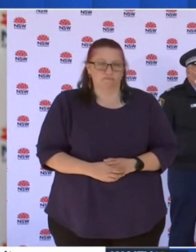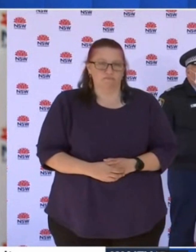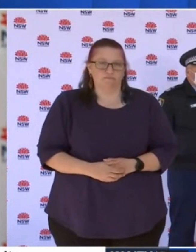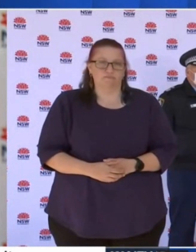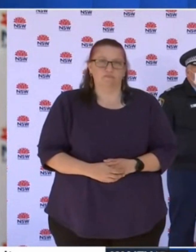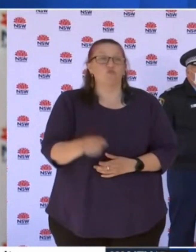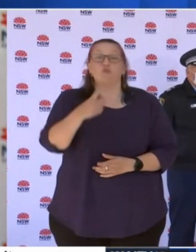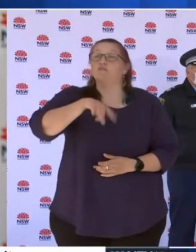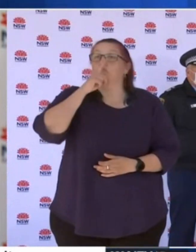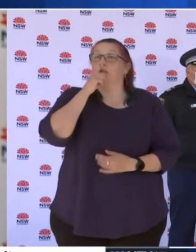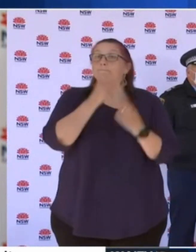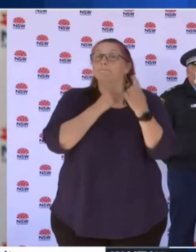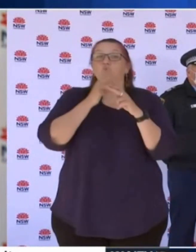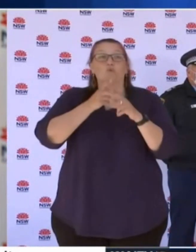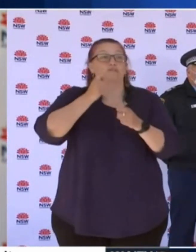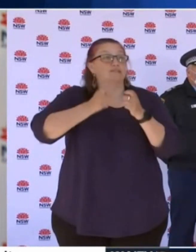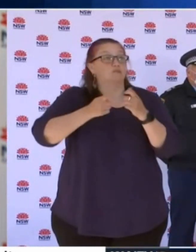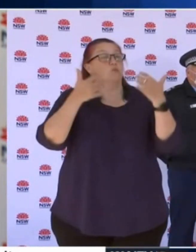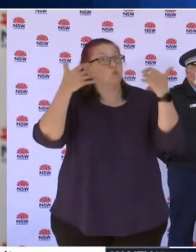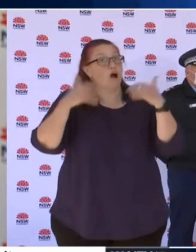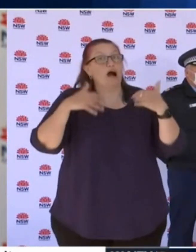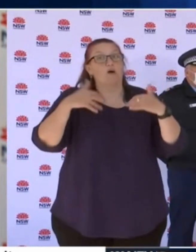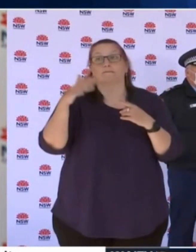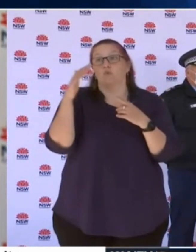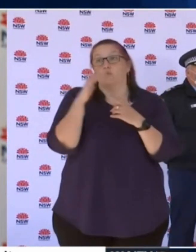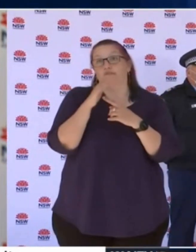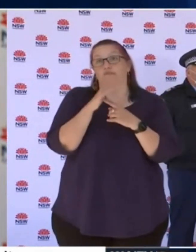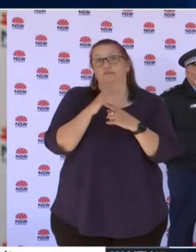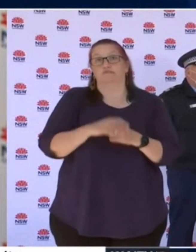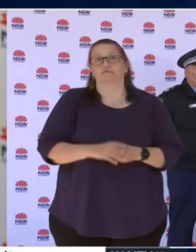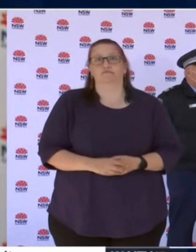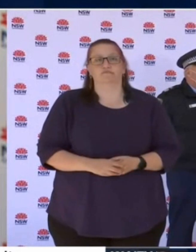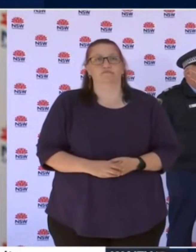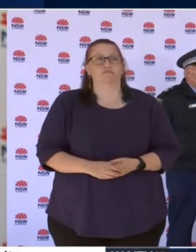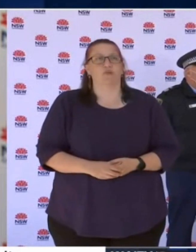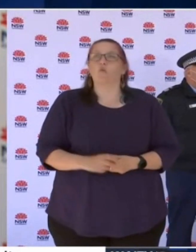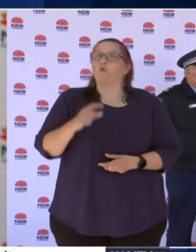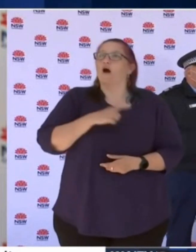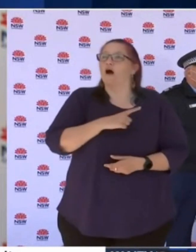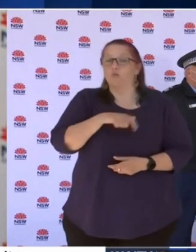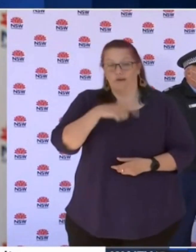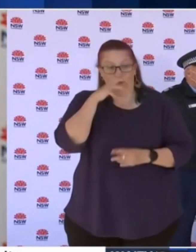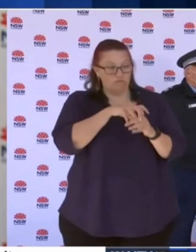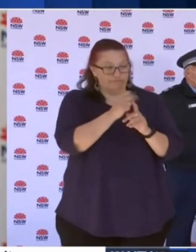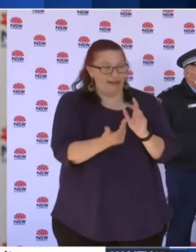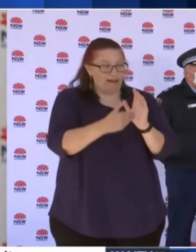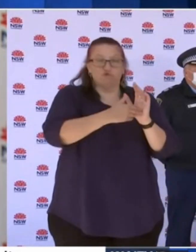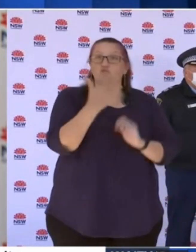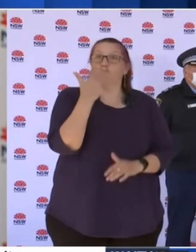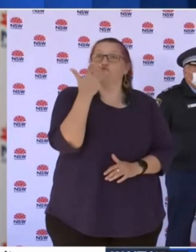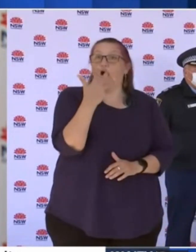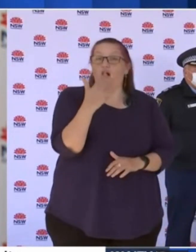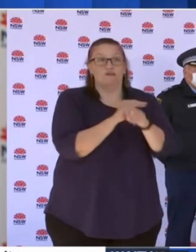to testing, or the initial case coming forward to testing, you can see that allowed us to identify rapidly 9 additional cases across